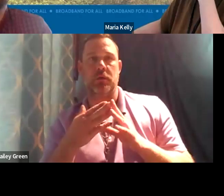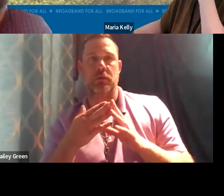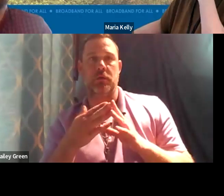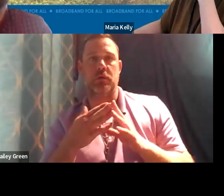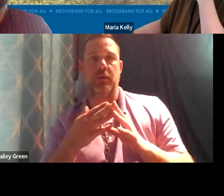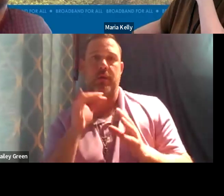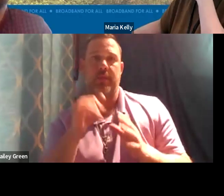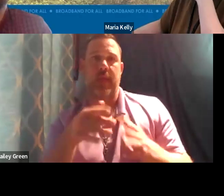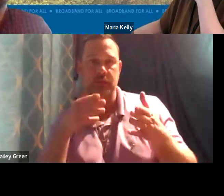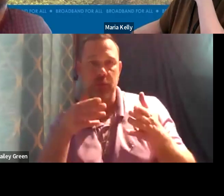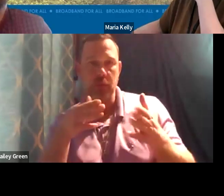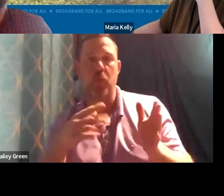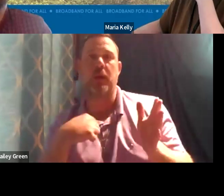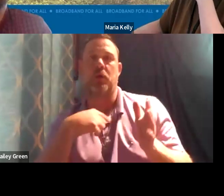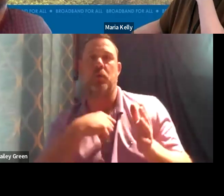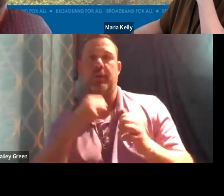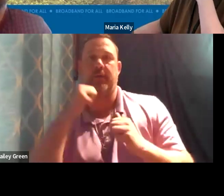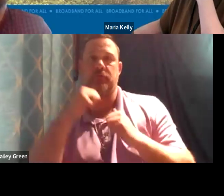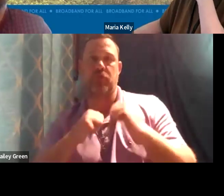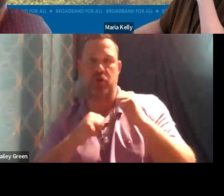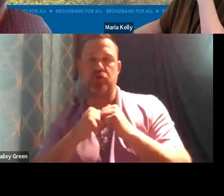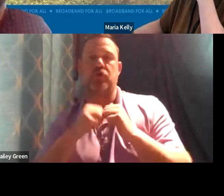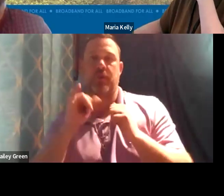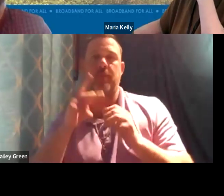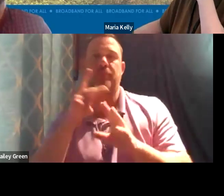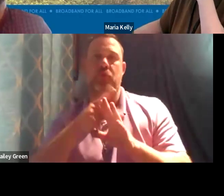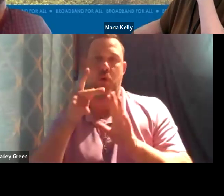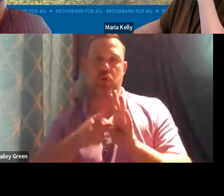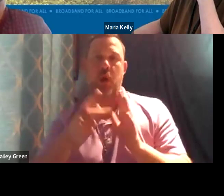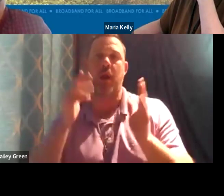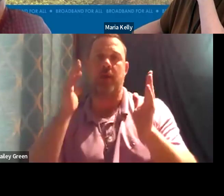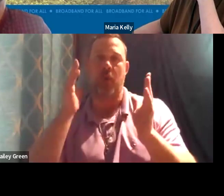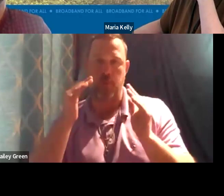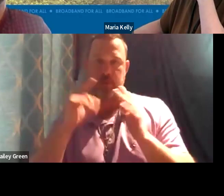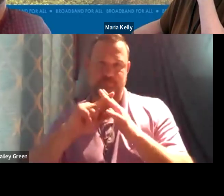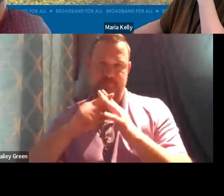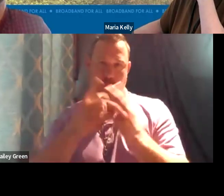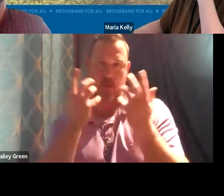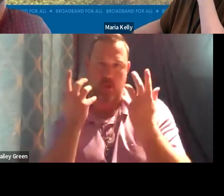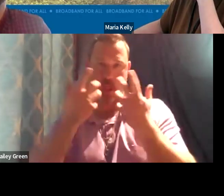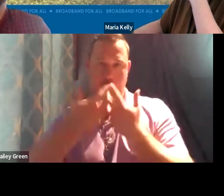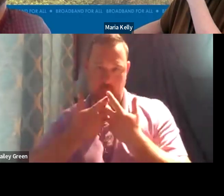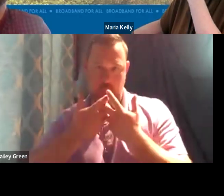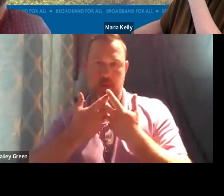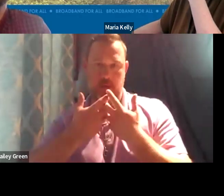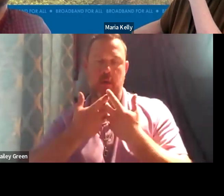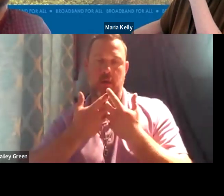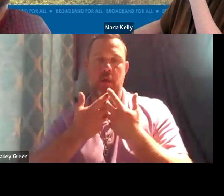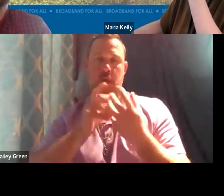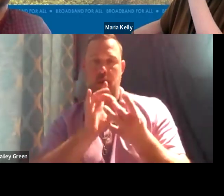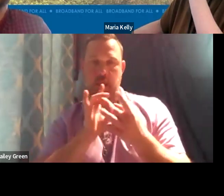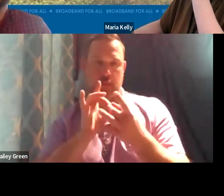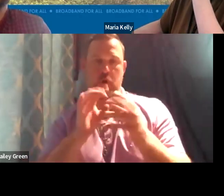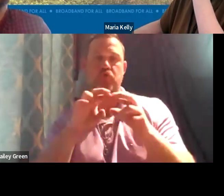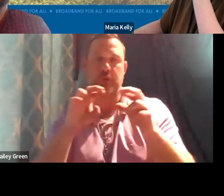that's kind of the way that we structured the program, hoping to foster alignment and collaboration at the